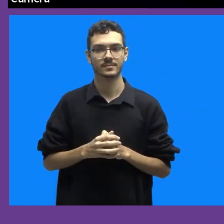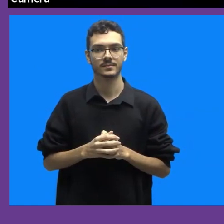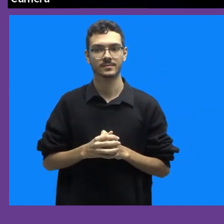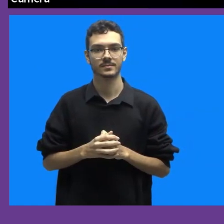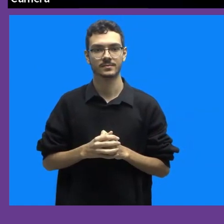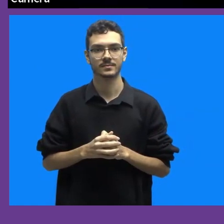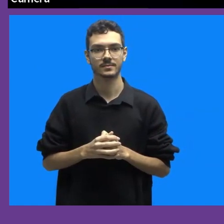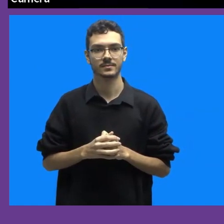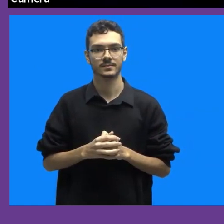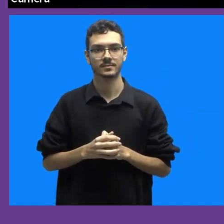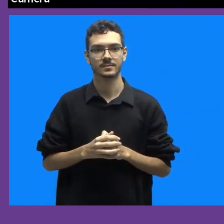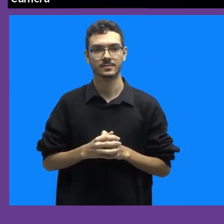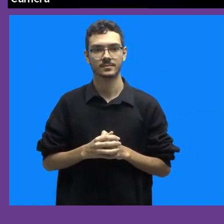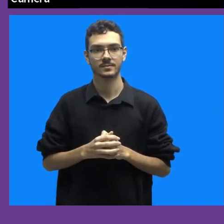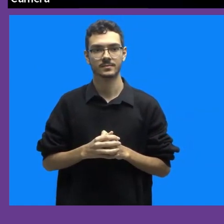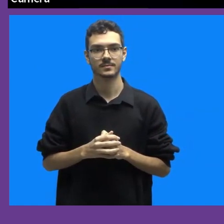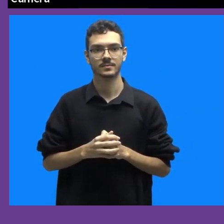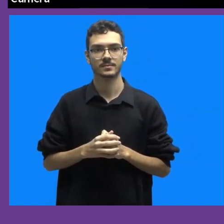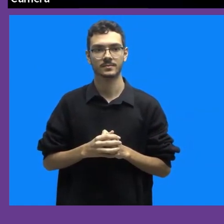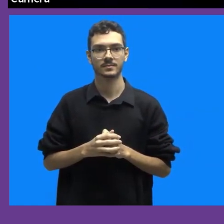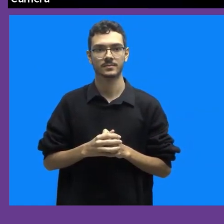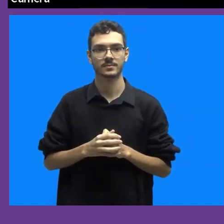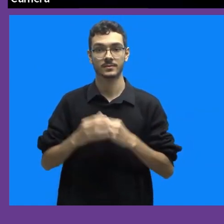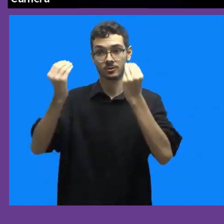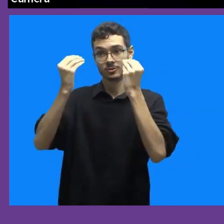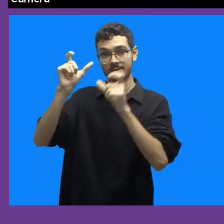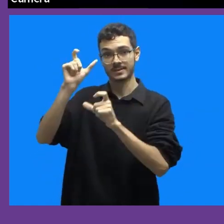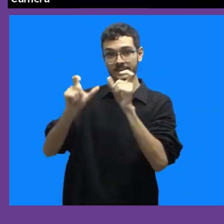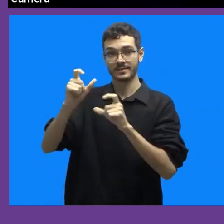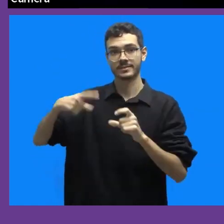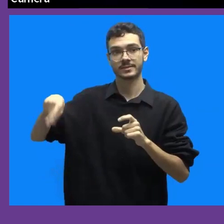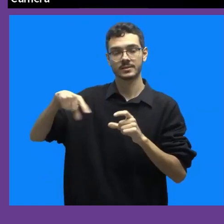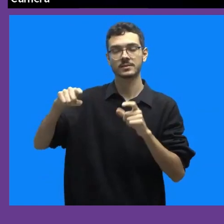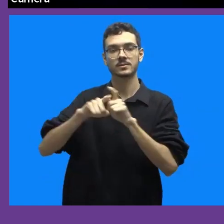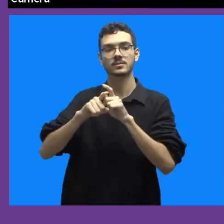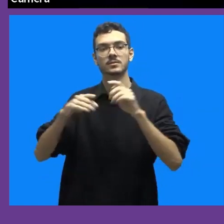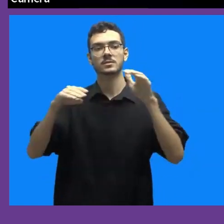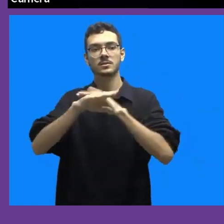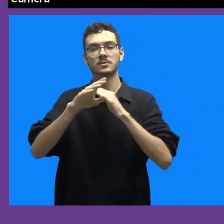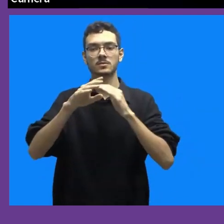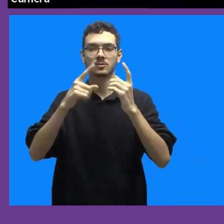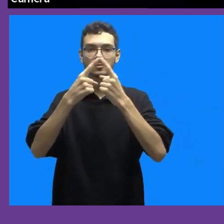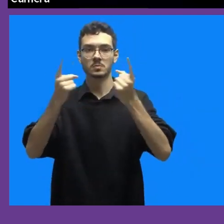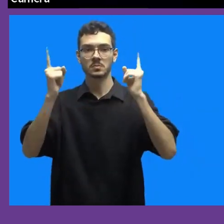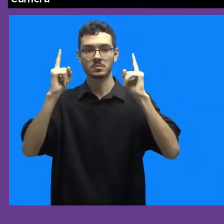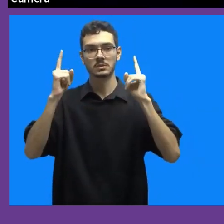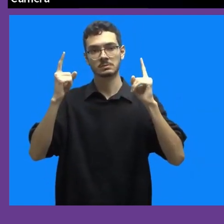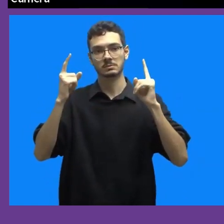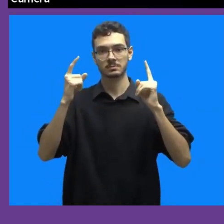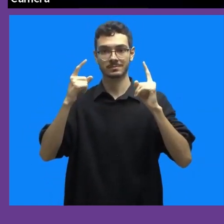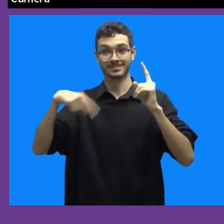students, especially those with disabilities. His vision for the future of quality assurance in